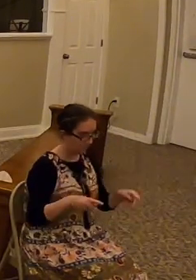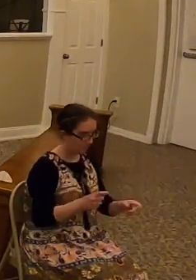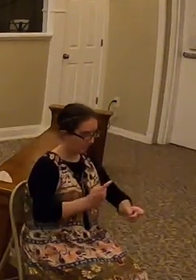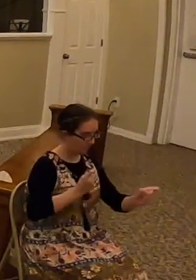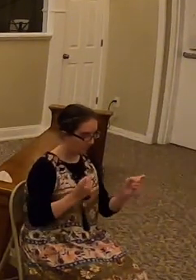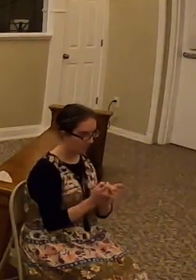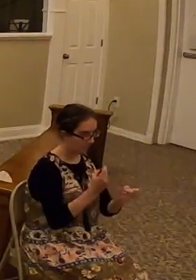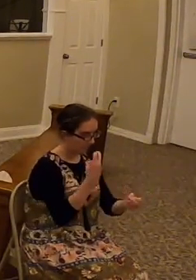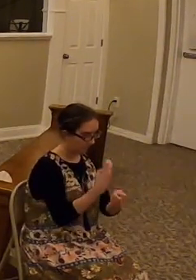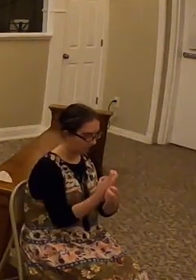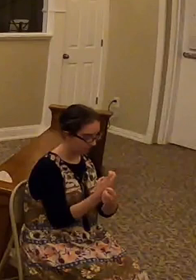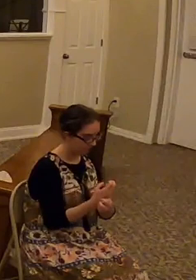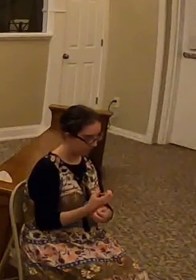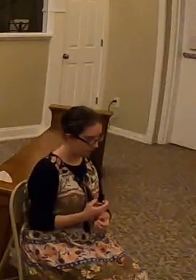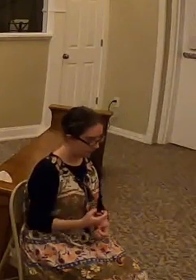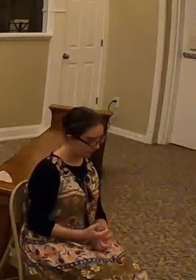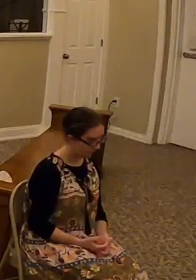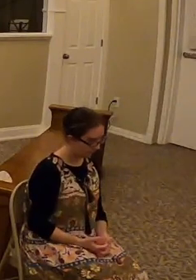hard. Yes, it